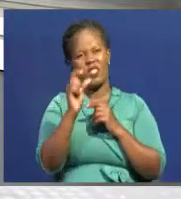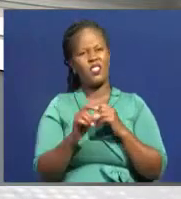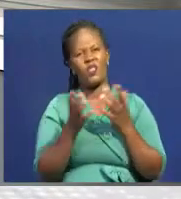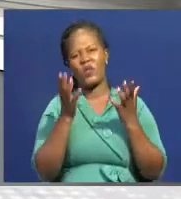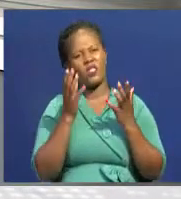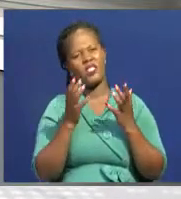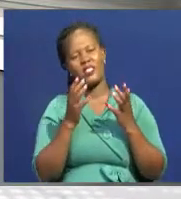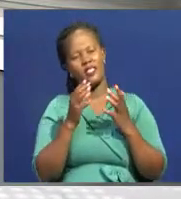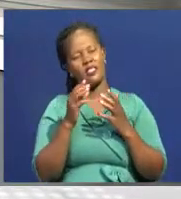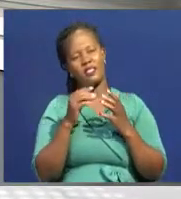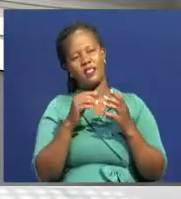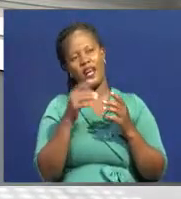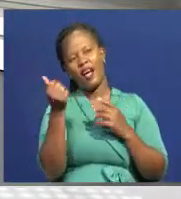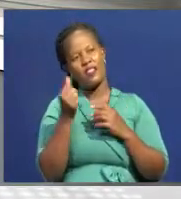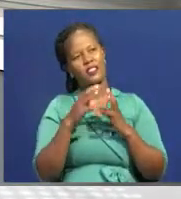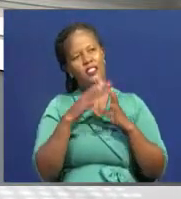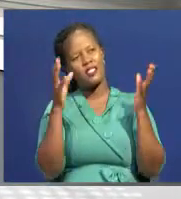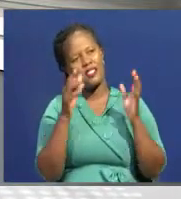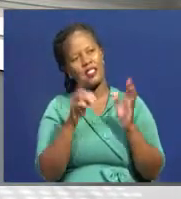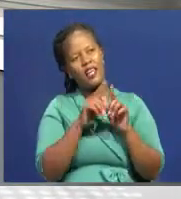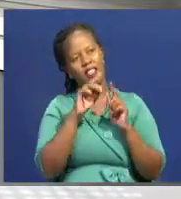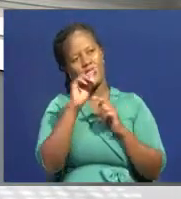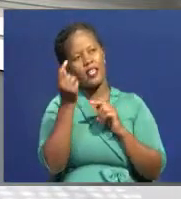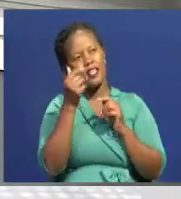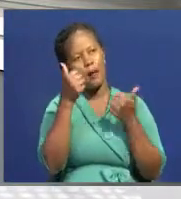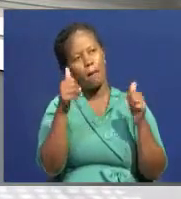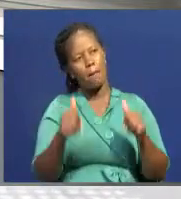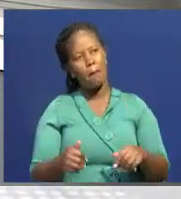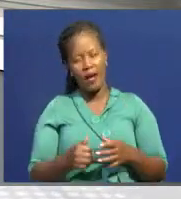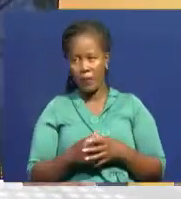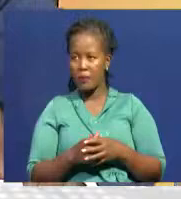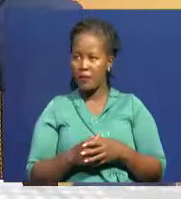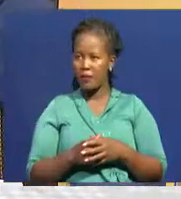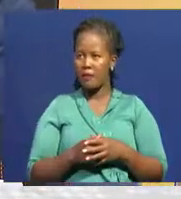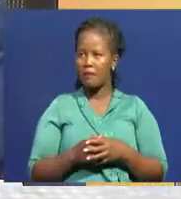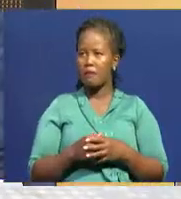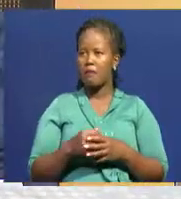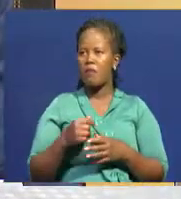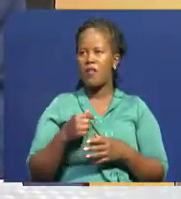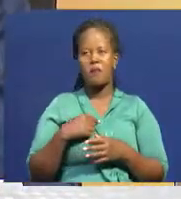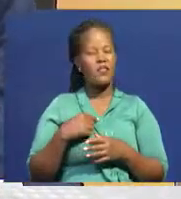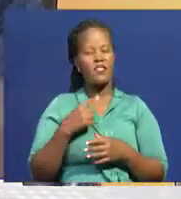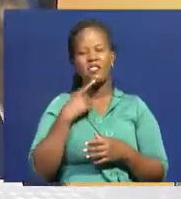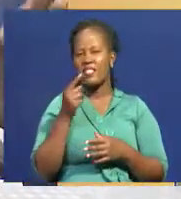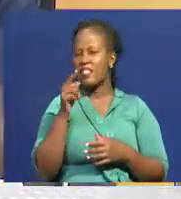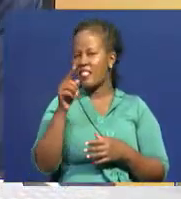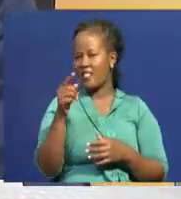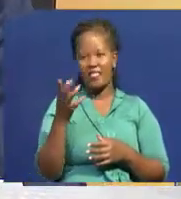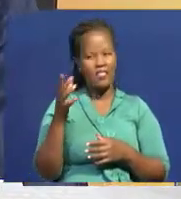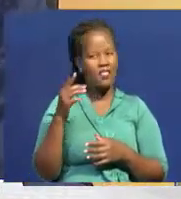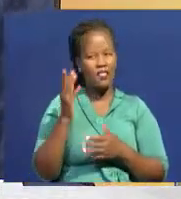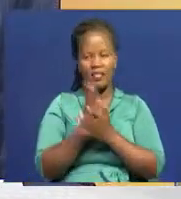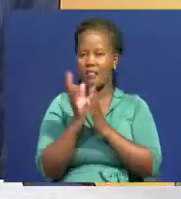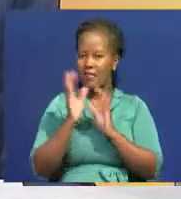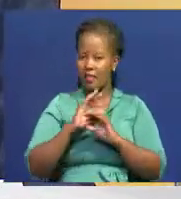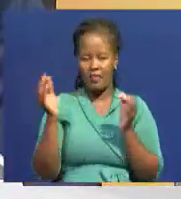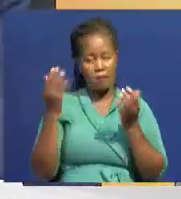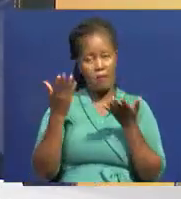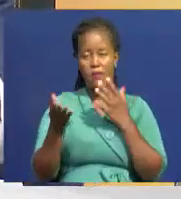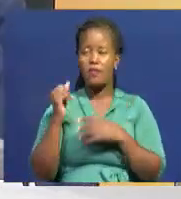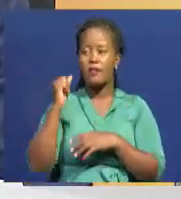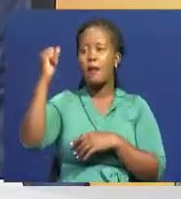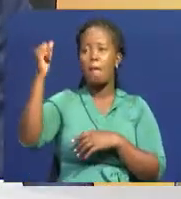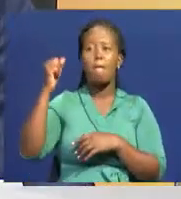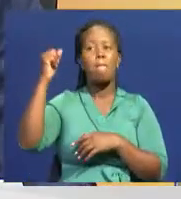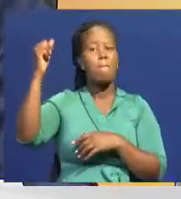as robust as Kenya. That's very true. I would term that statement a little bit political. But allow me to bring in politics, because politics,